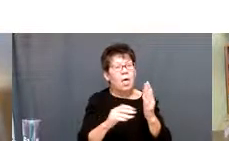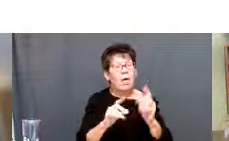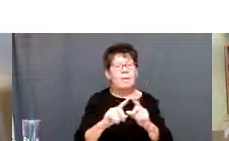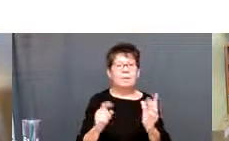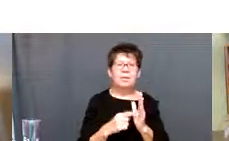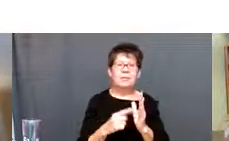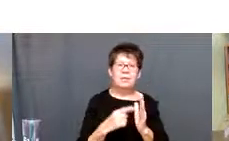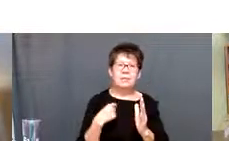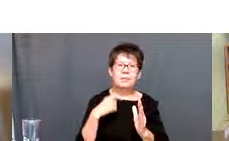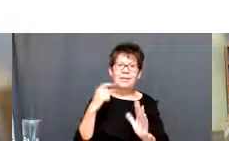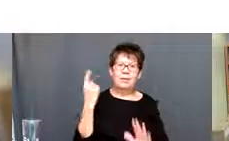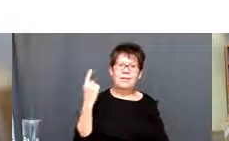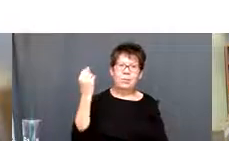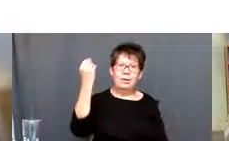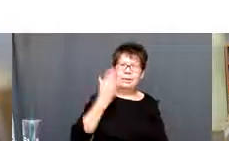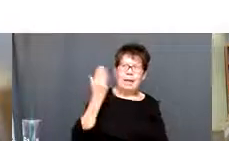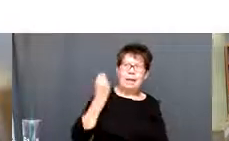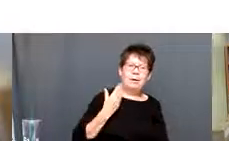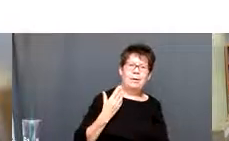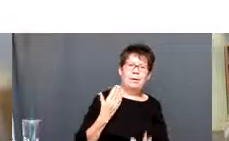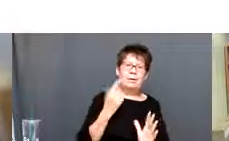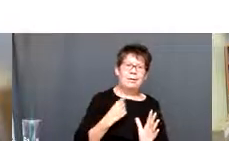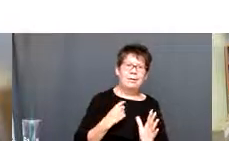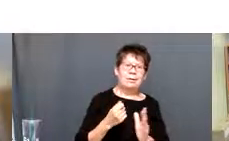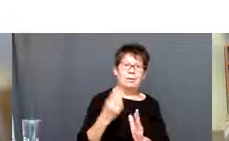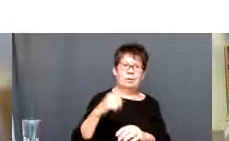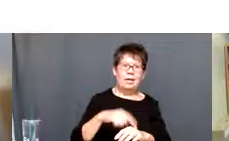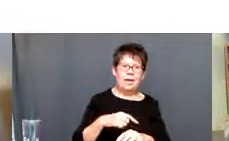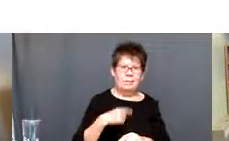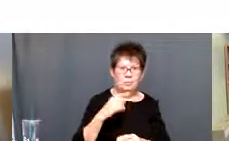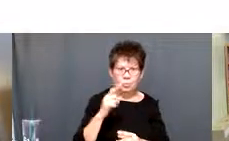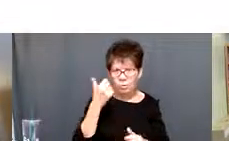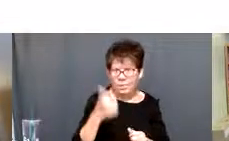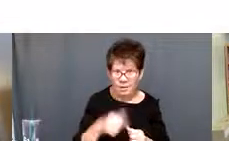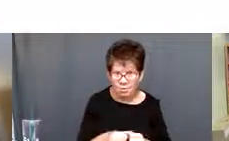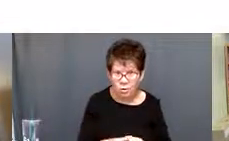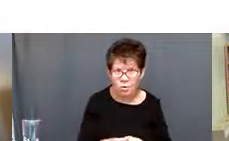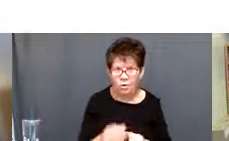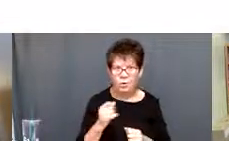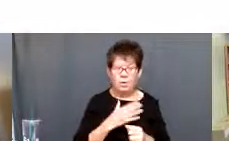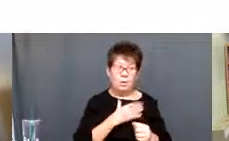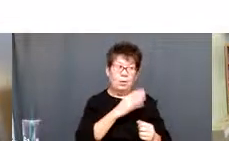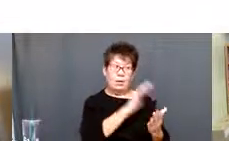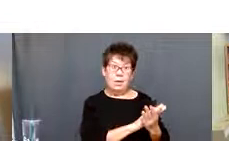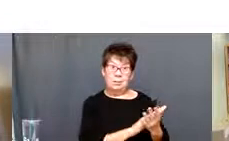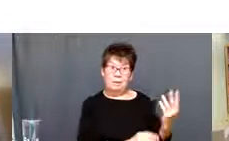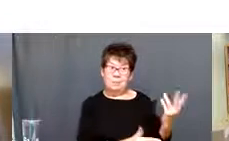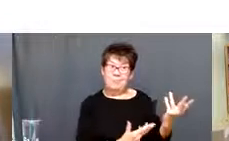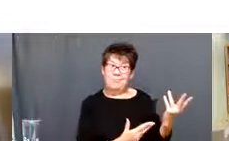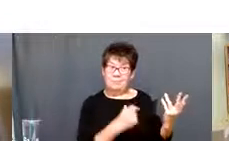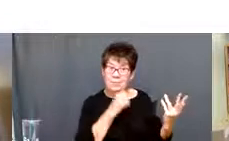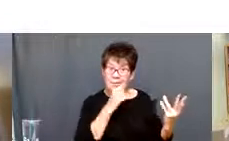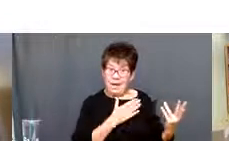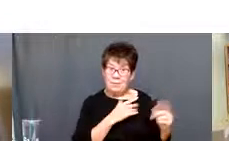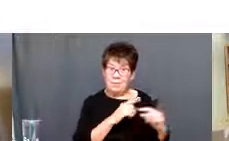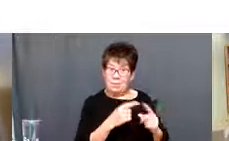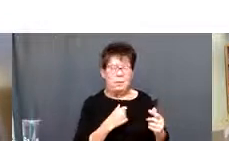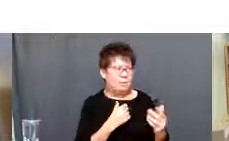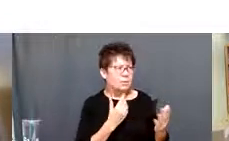told things a couple of times for me to remember them, much to my husband's chagrin. But we want to make sure that people